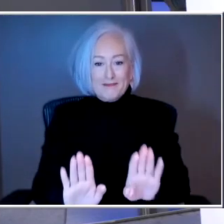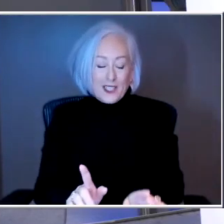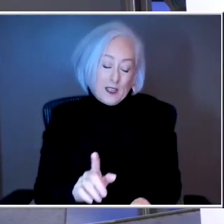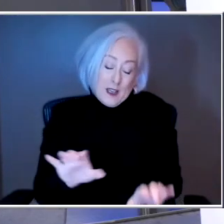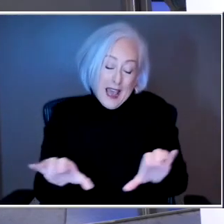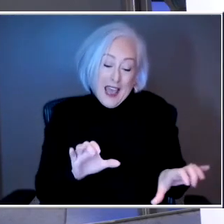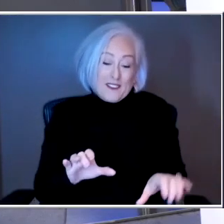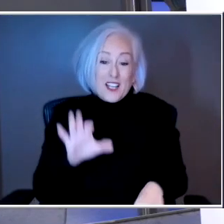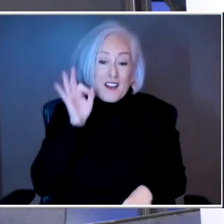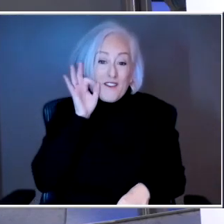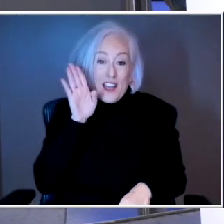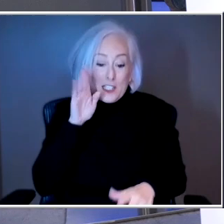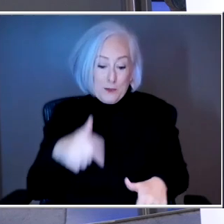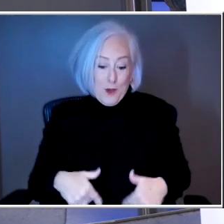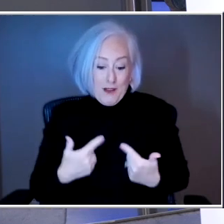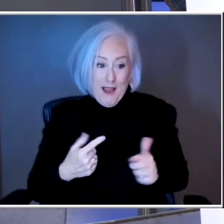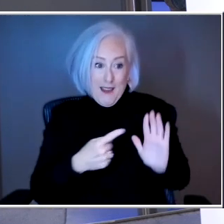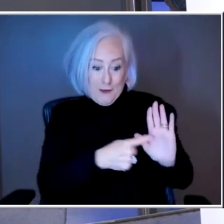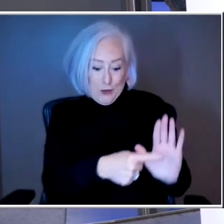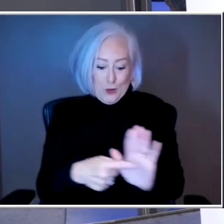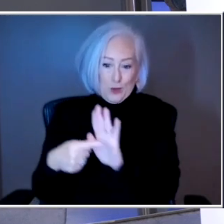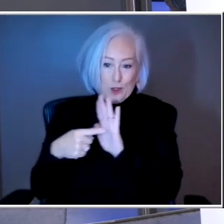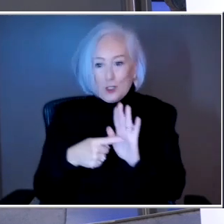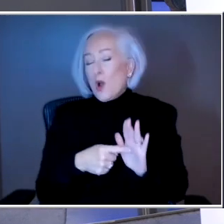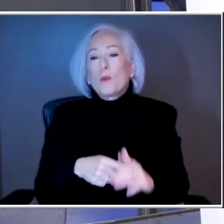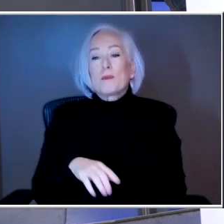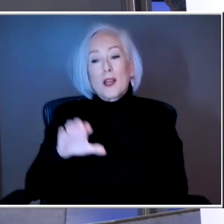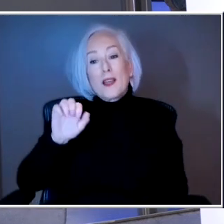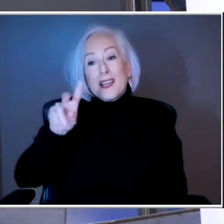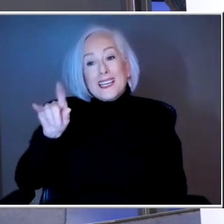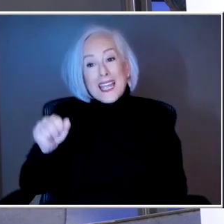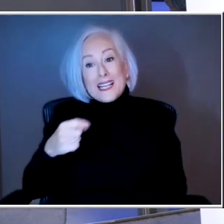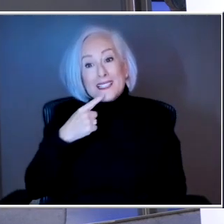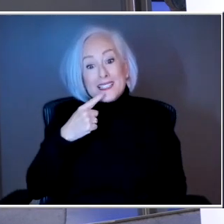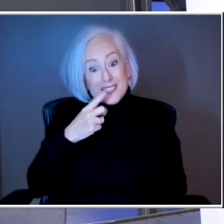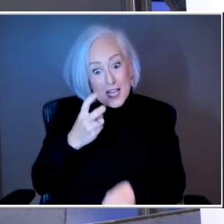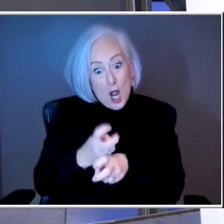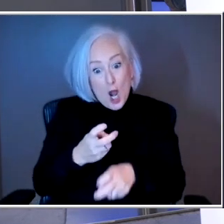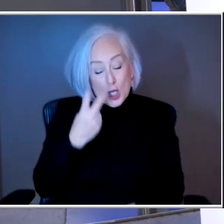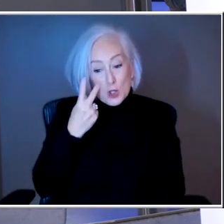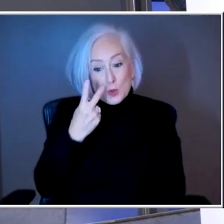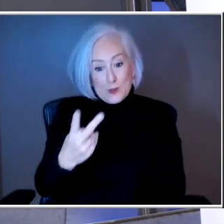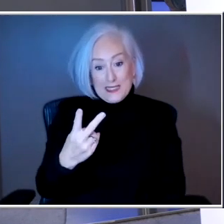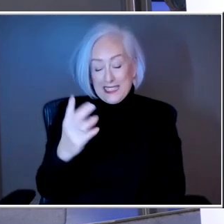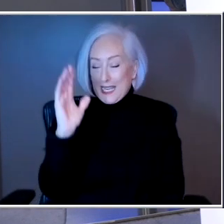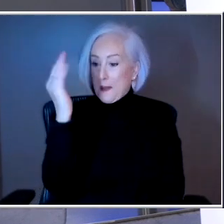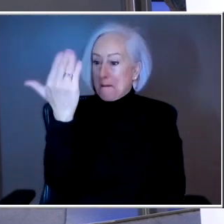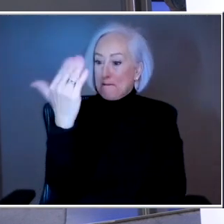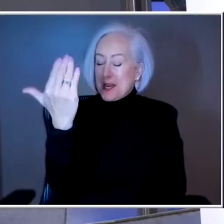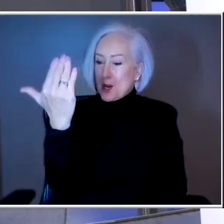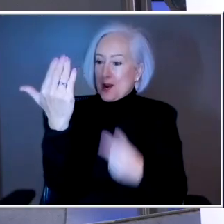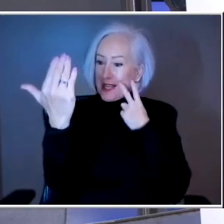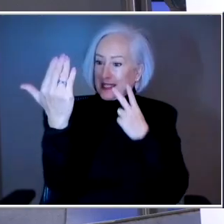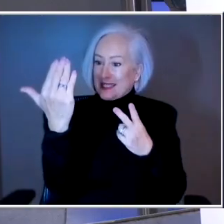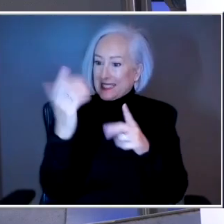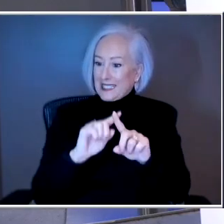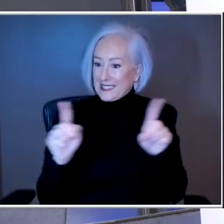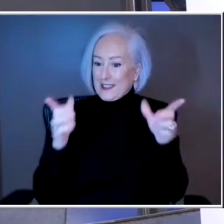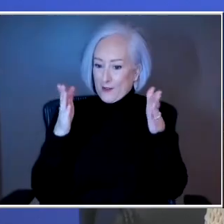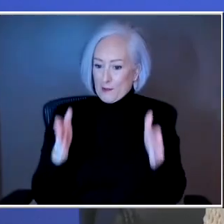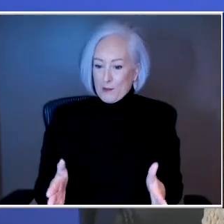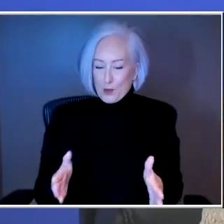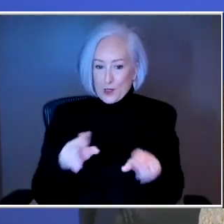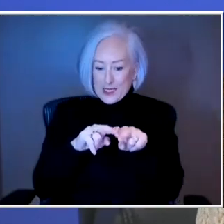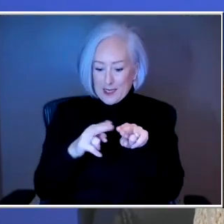time. She was to look in the mirror and see a different, literally see a different person, not just physically. Did you have that same feeling?